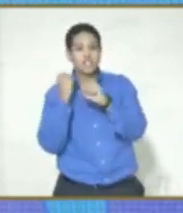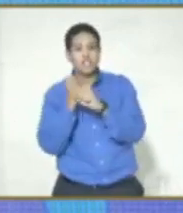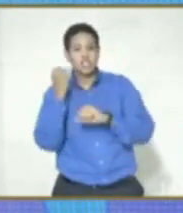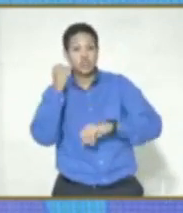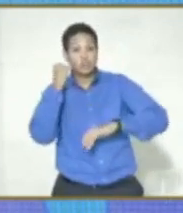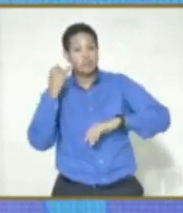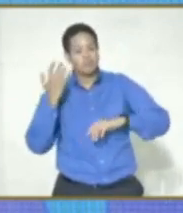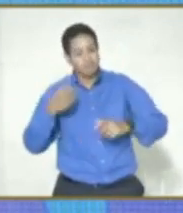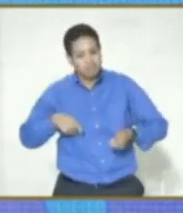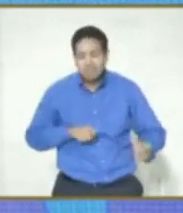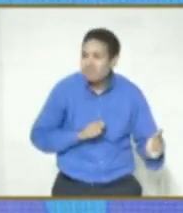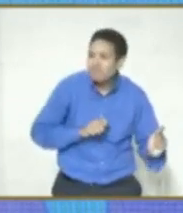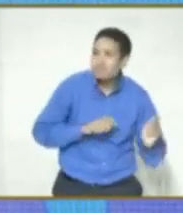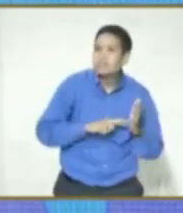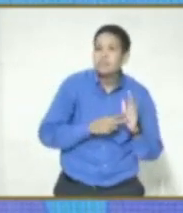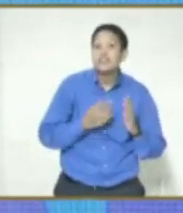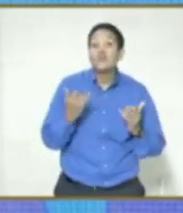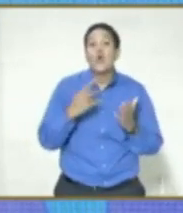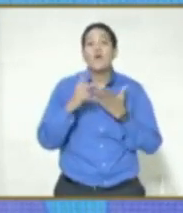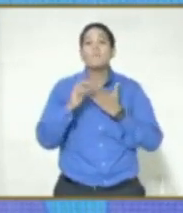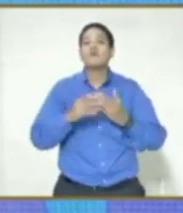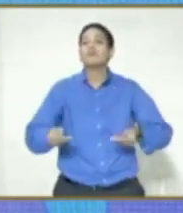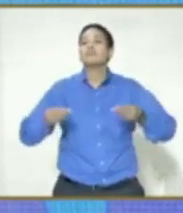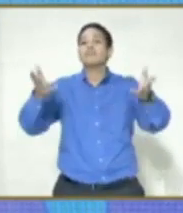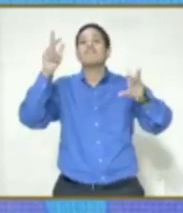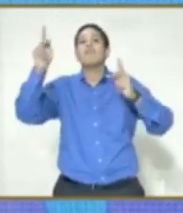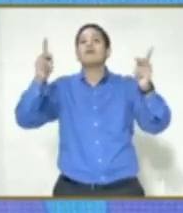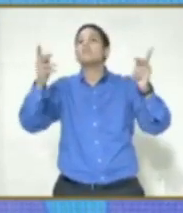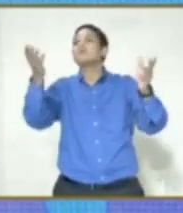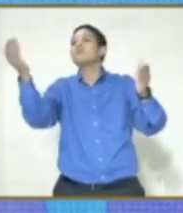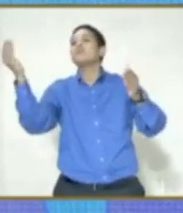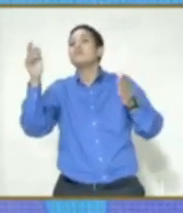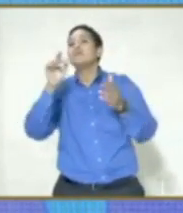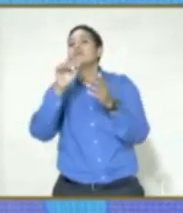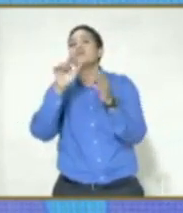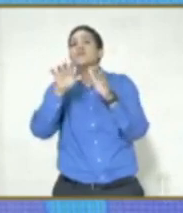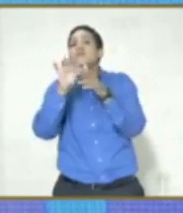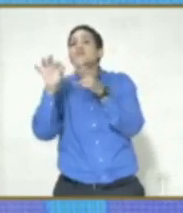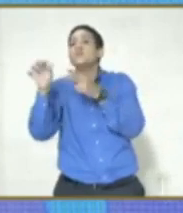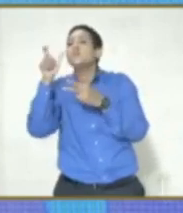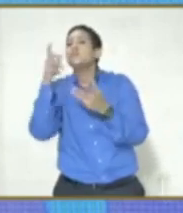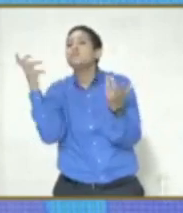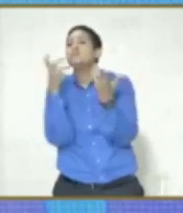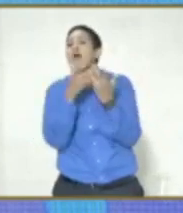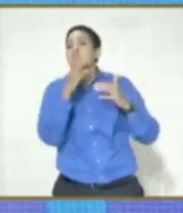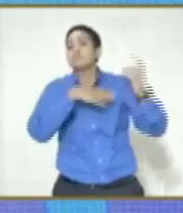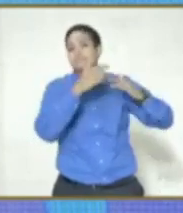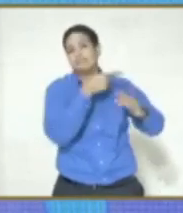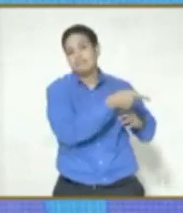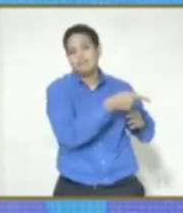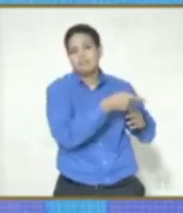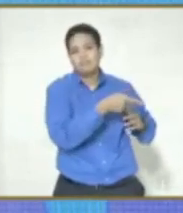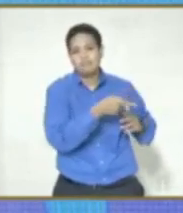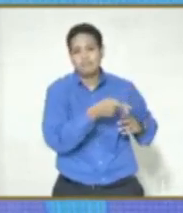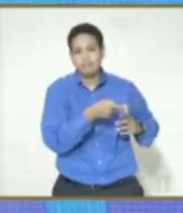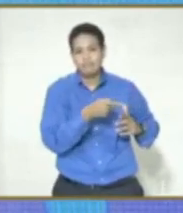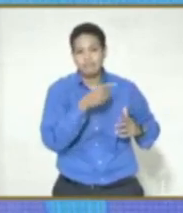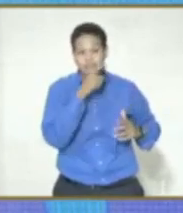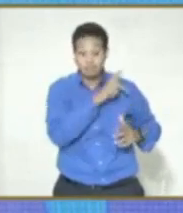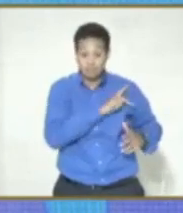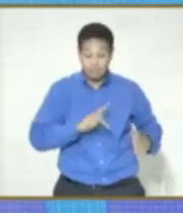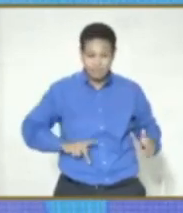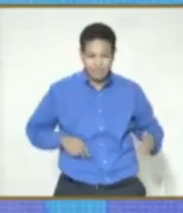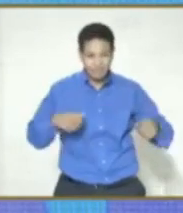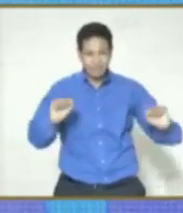now going out to tender to build a modern facility at the top of King Street